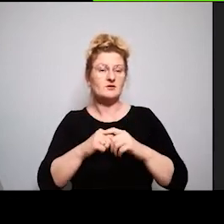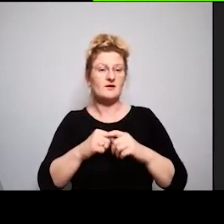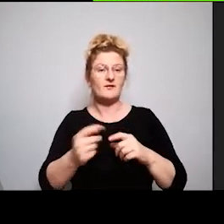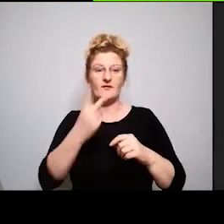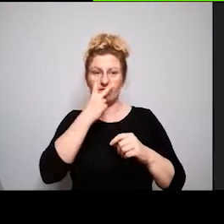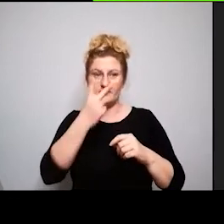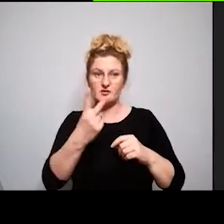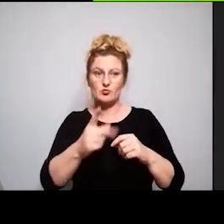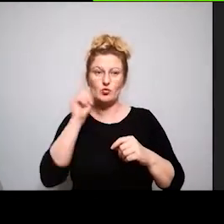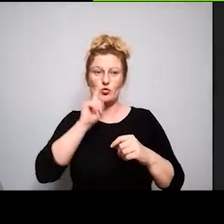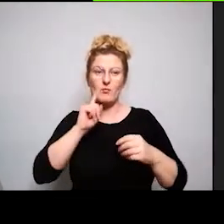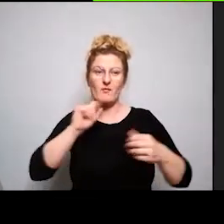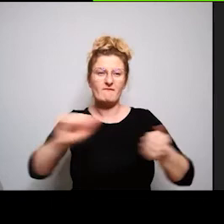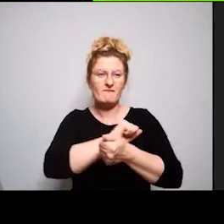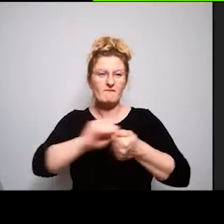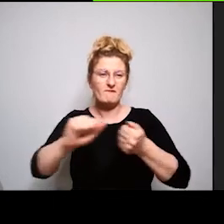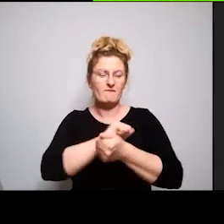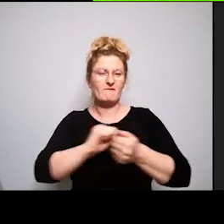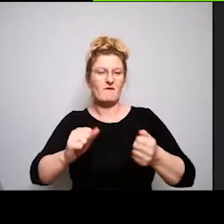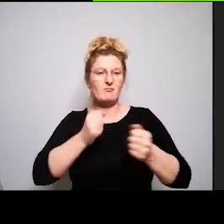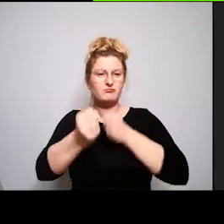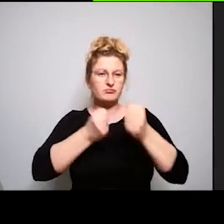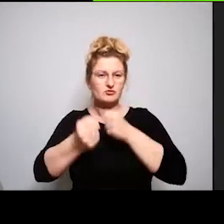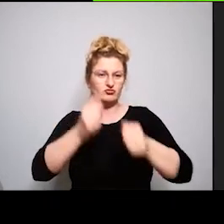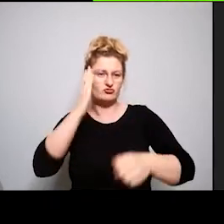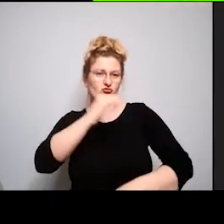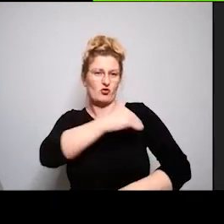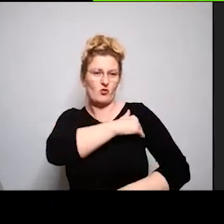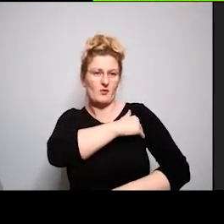it's very important that we think about interruption